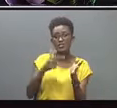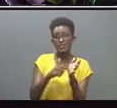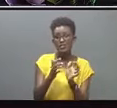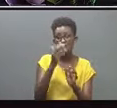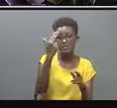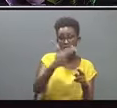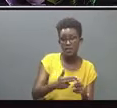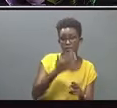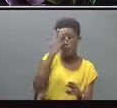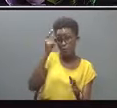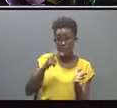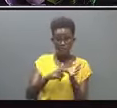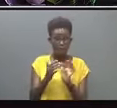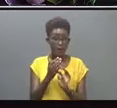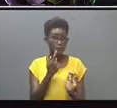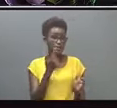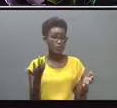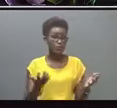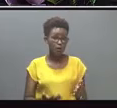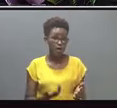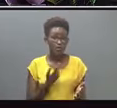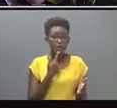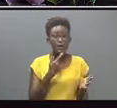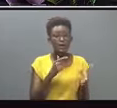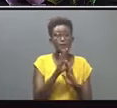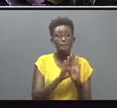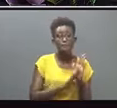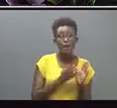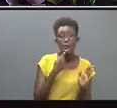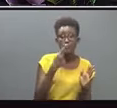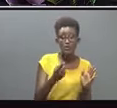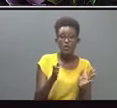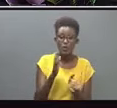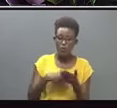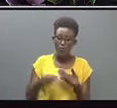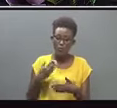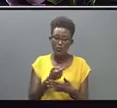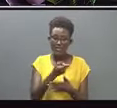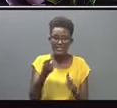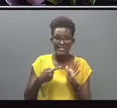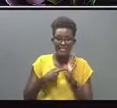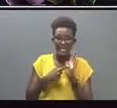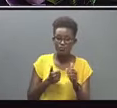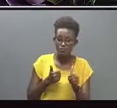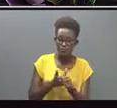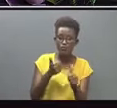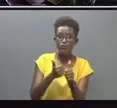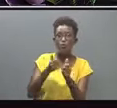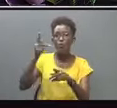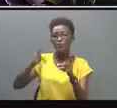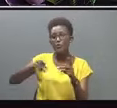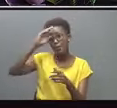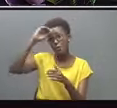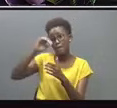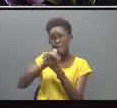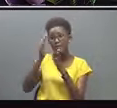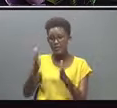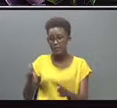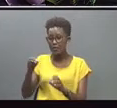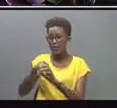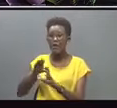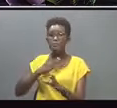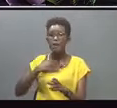Bible says, these signs shall follow them those who believe. In my name, they shall cast